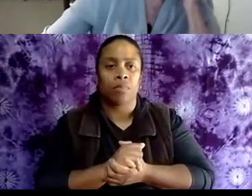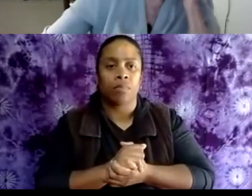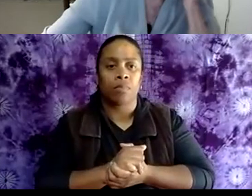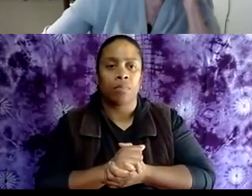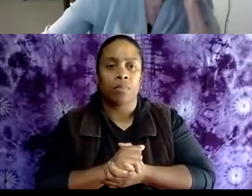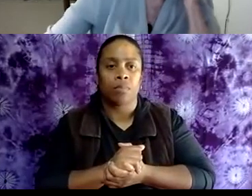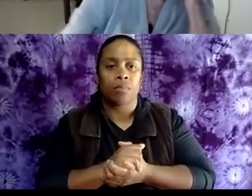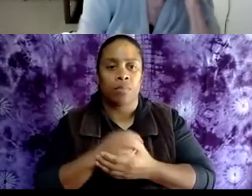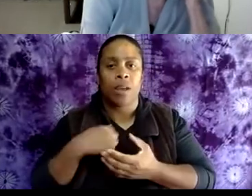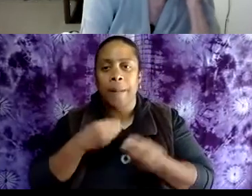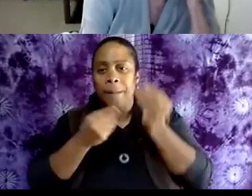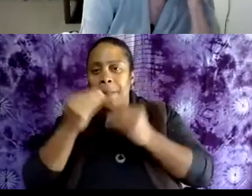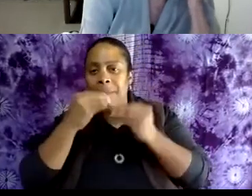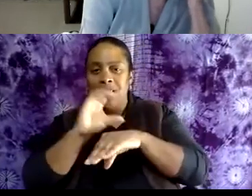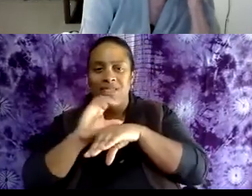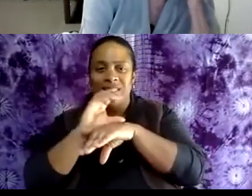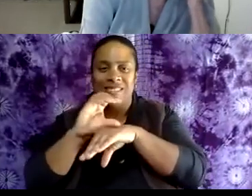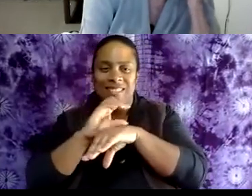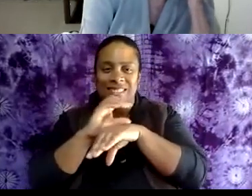I'm having some chocolate.